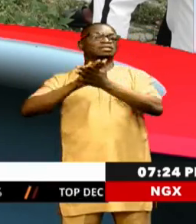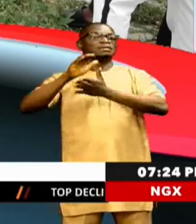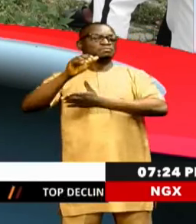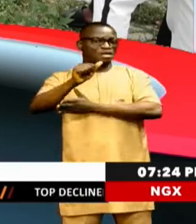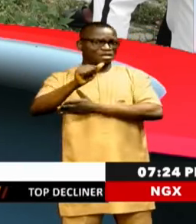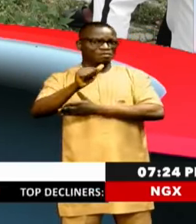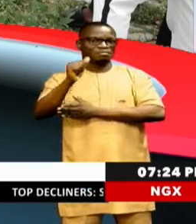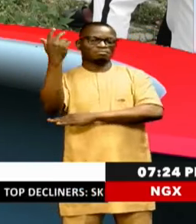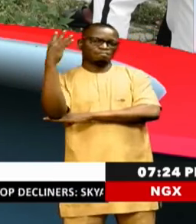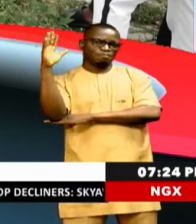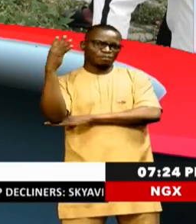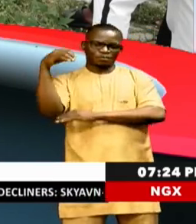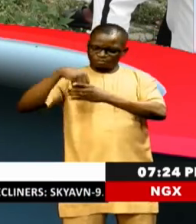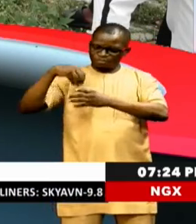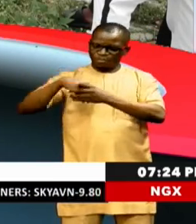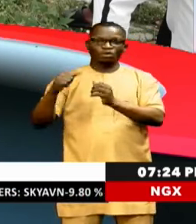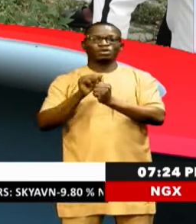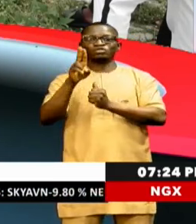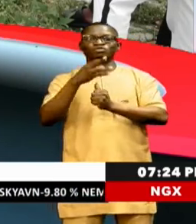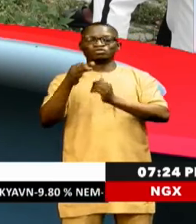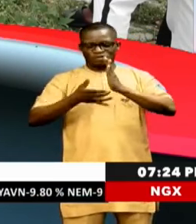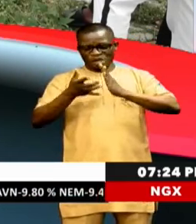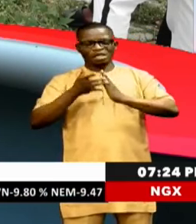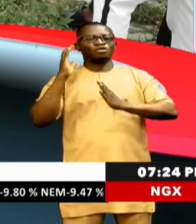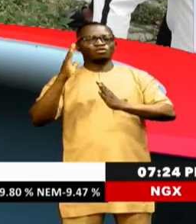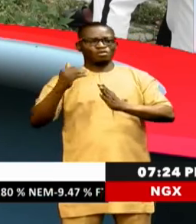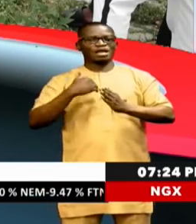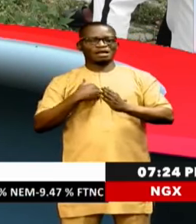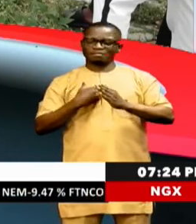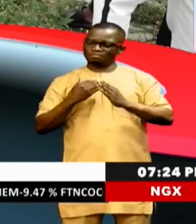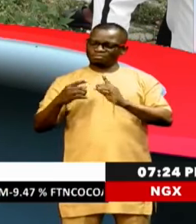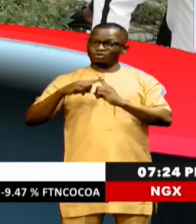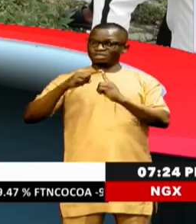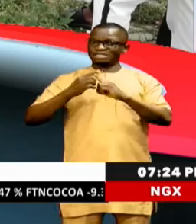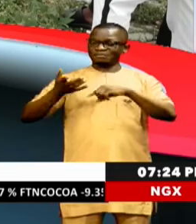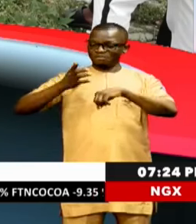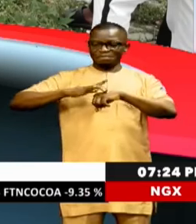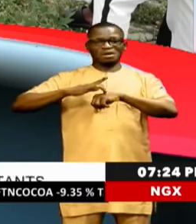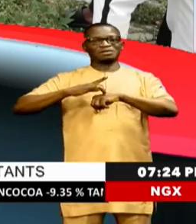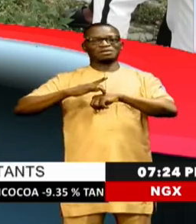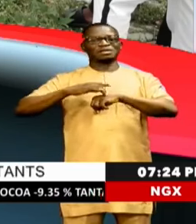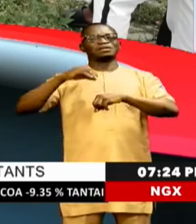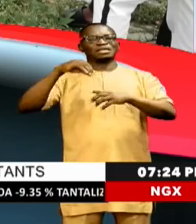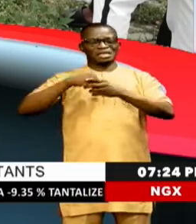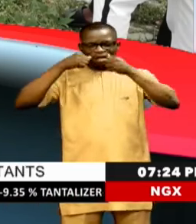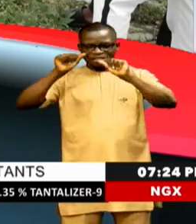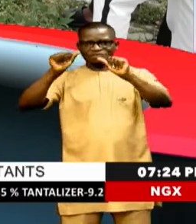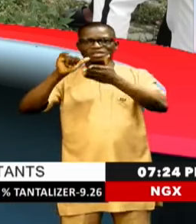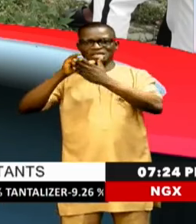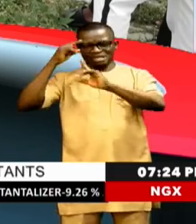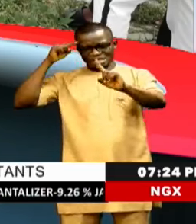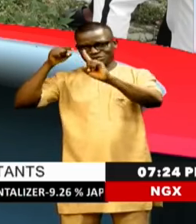tree planting and deployment of technology will have a huge impact on timely realization of the set